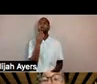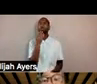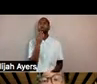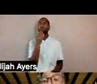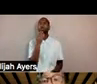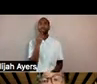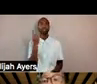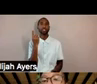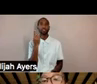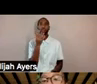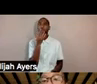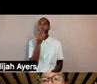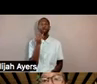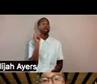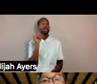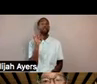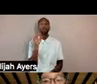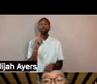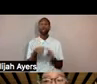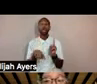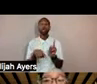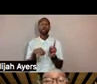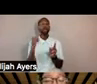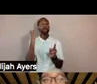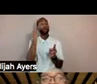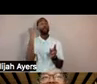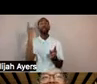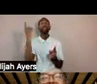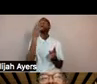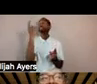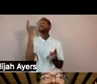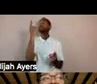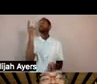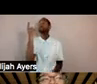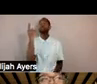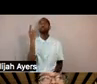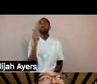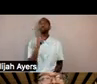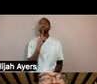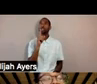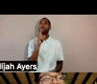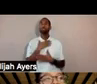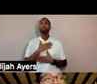And if you can't taste anything, I invite you to imagine tasting something that you really, really enjoy.